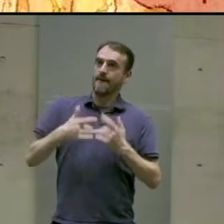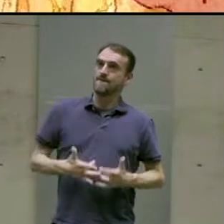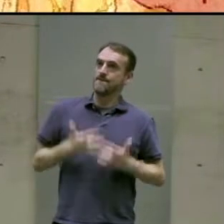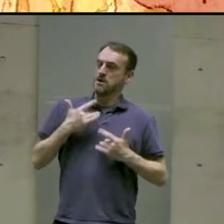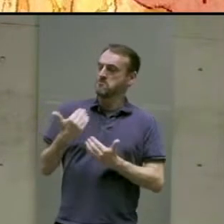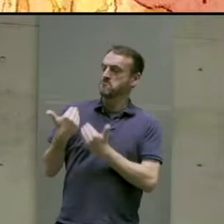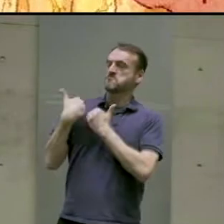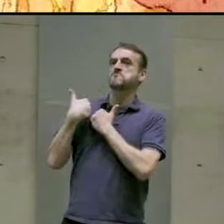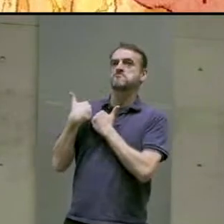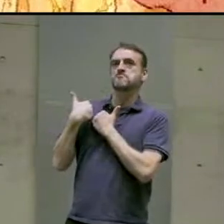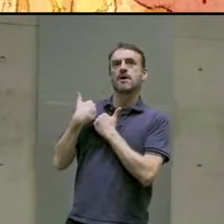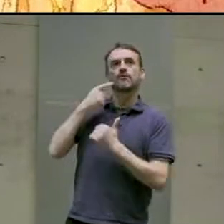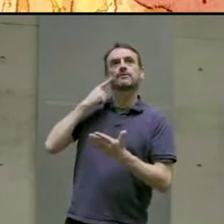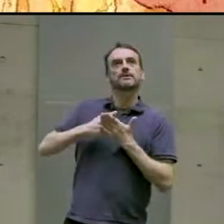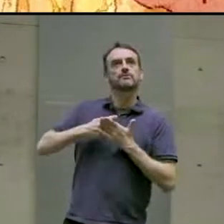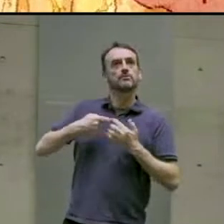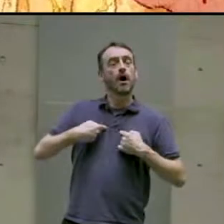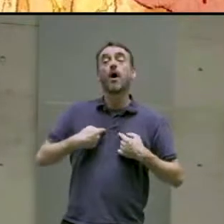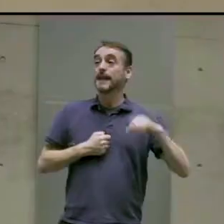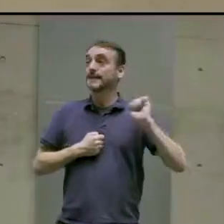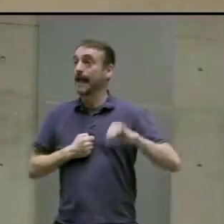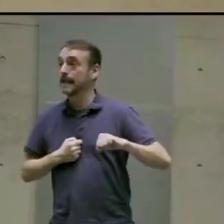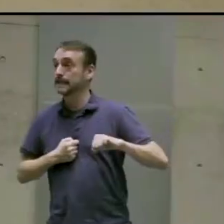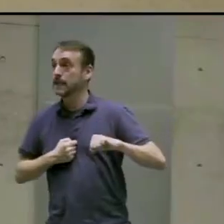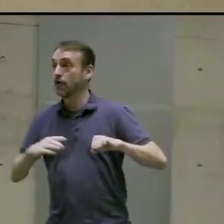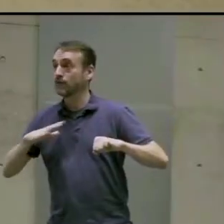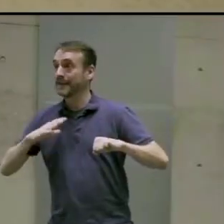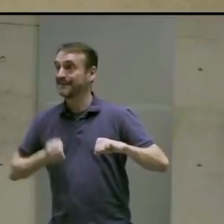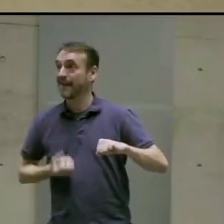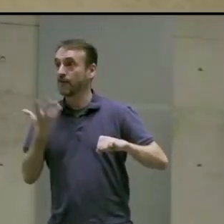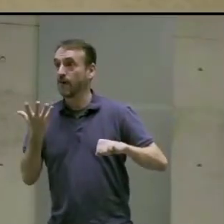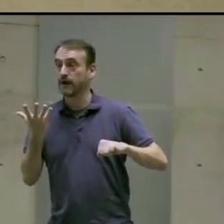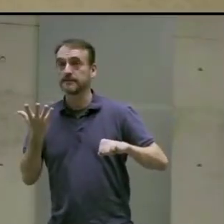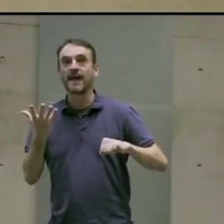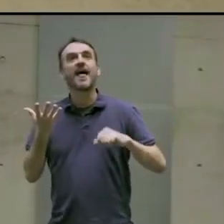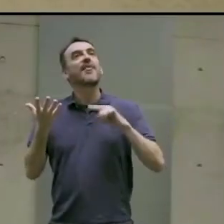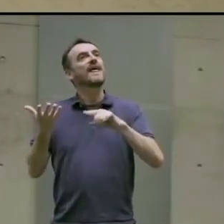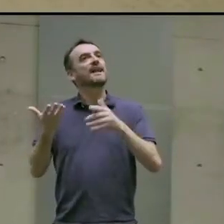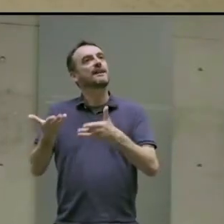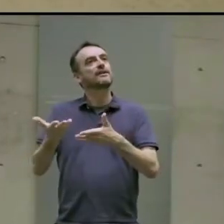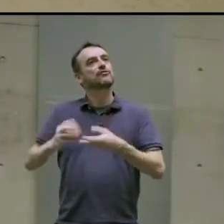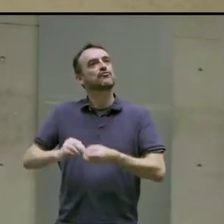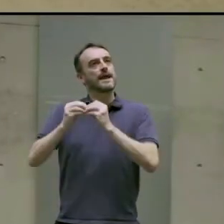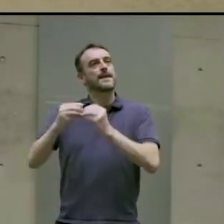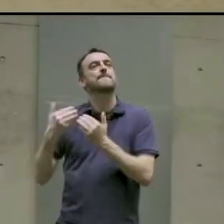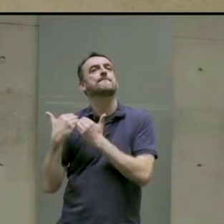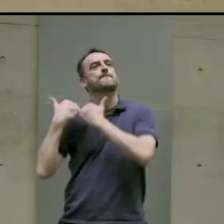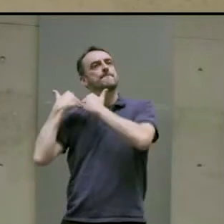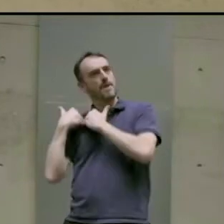decision, right? If I say, yes, I will accept the quest, I feel a burden to actually act on it.